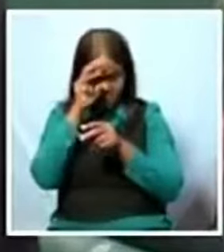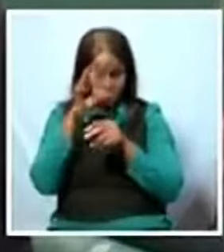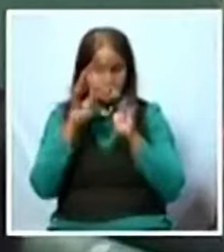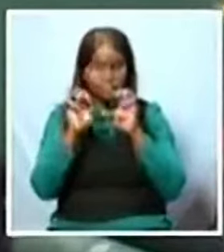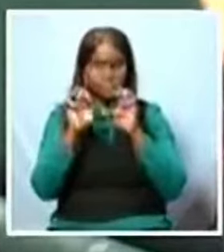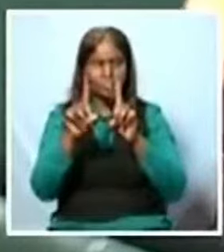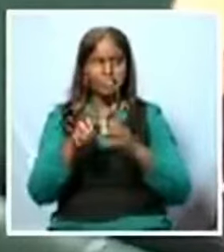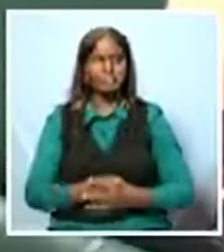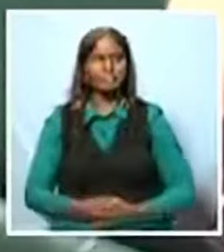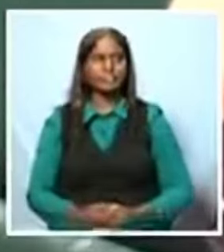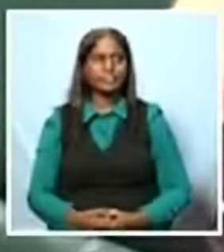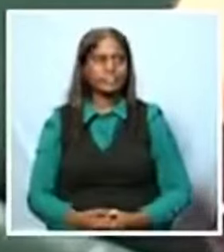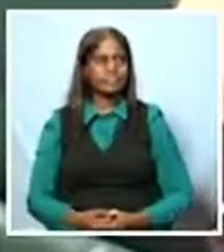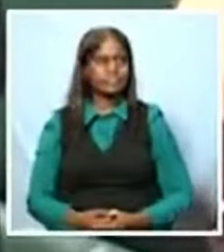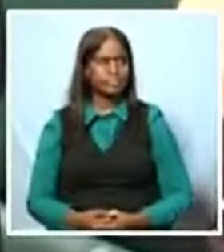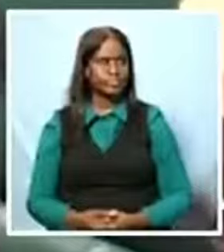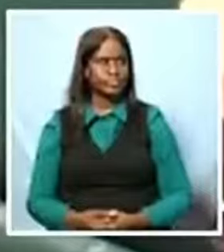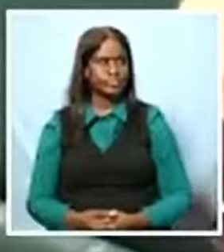Education.